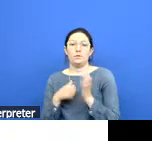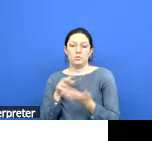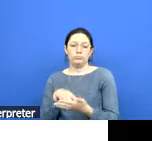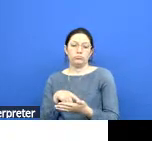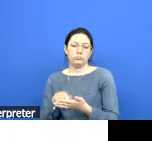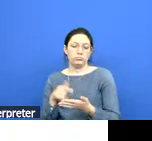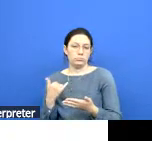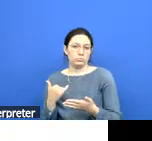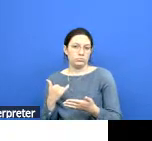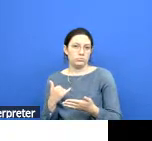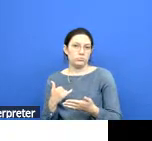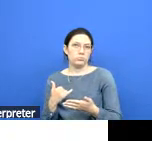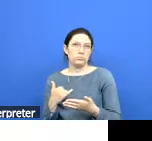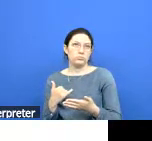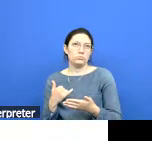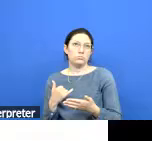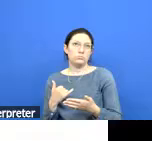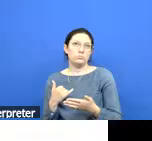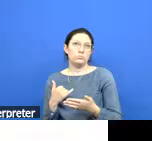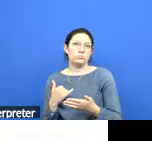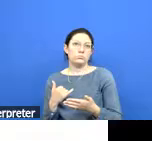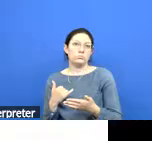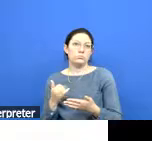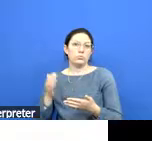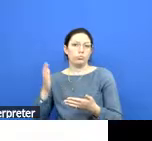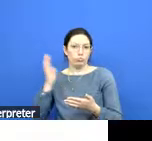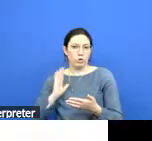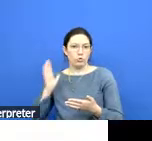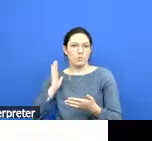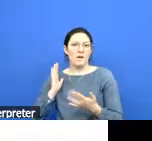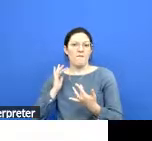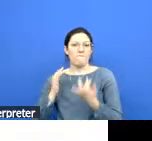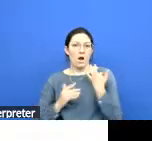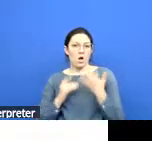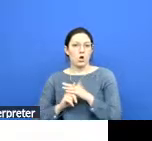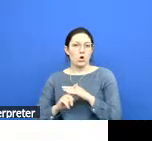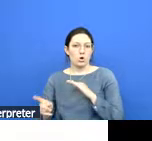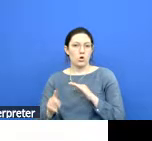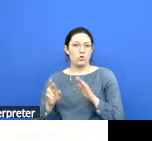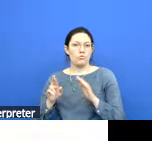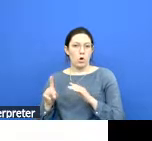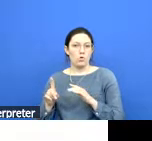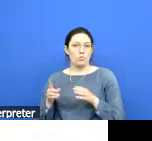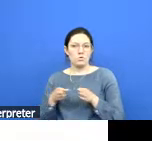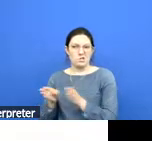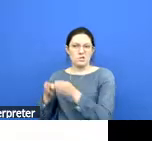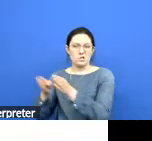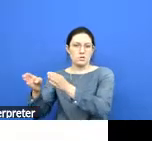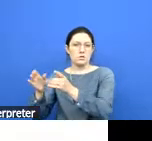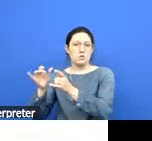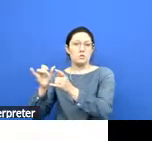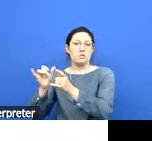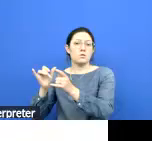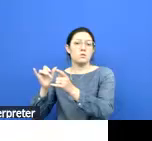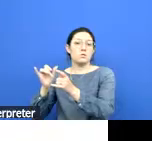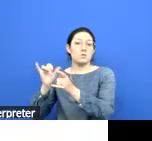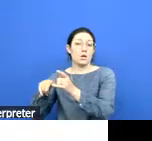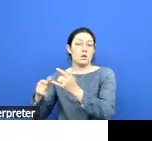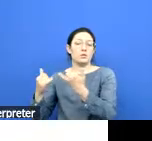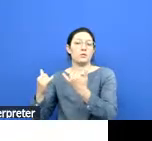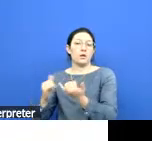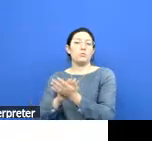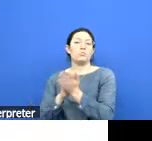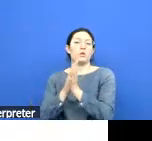this, what used to be a fire road going to the Erie Station Road exit of the former Delphi building is now